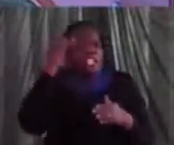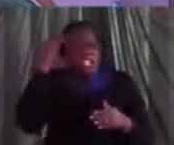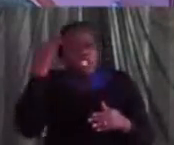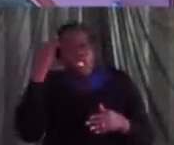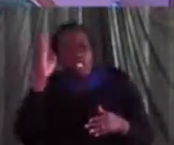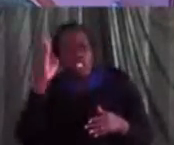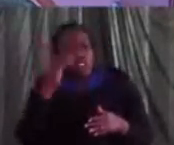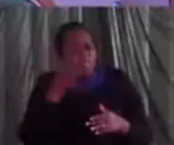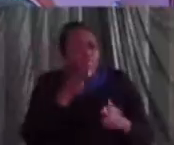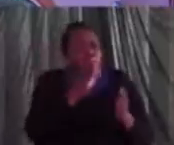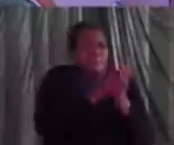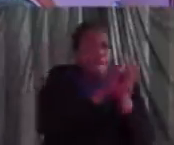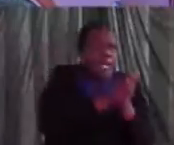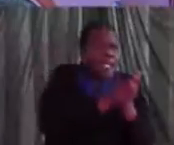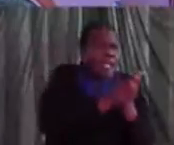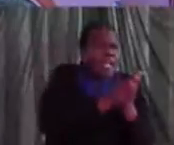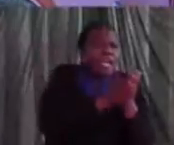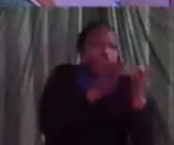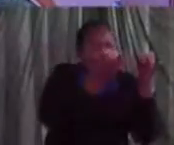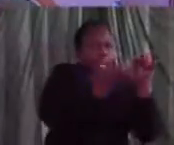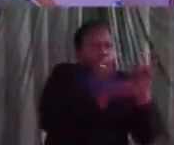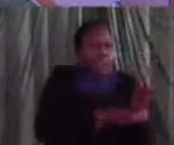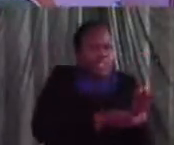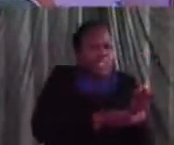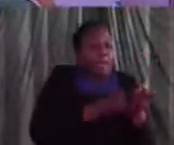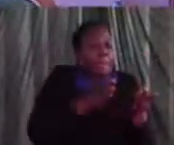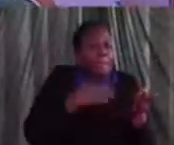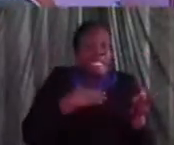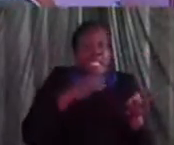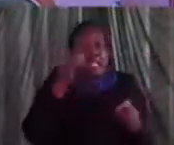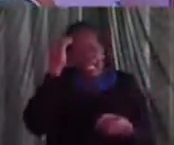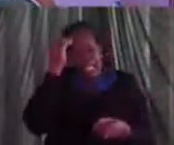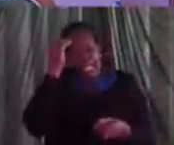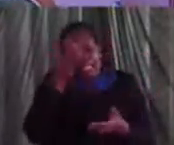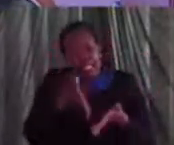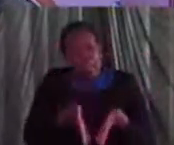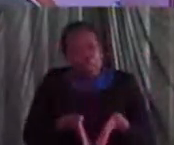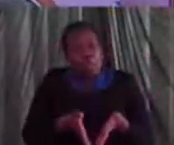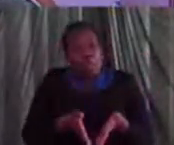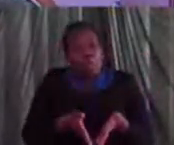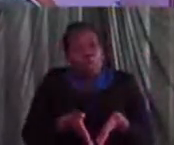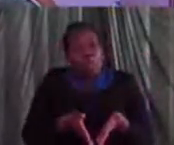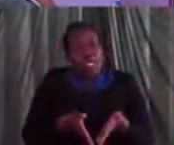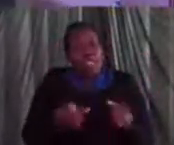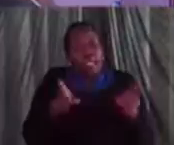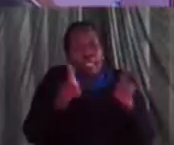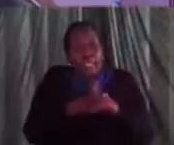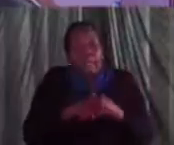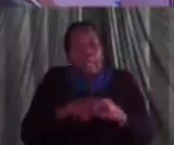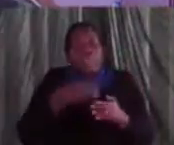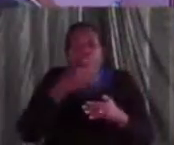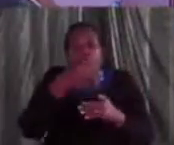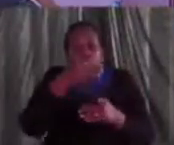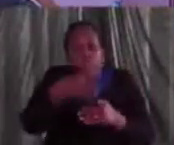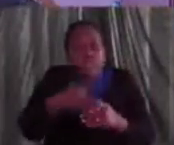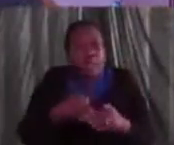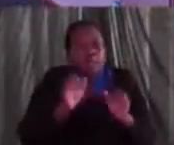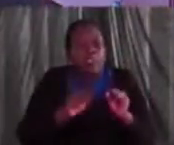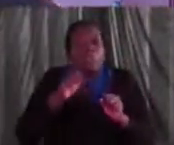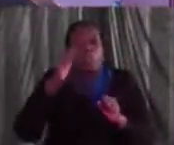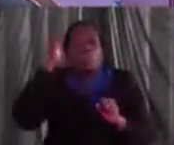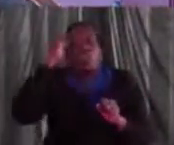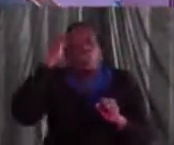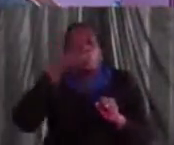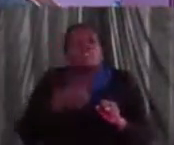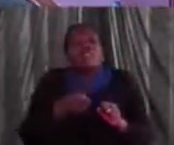my wife never arose to me. I'm learning now, and in the future I'll interrogate that and